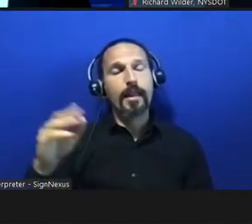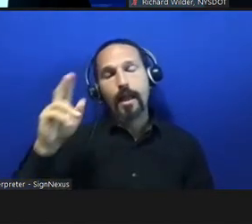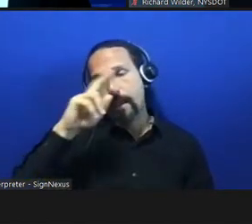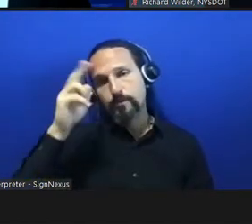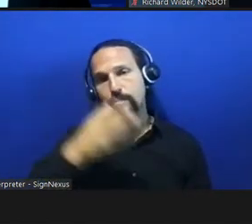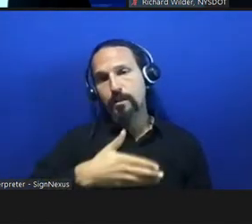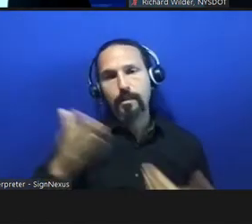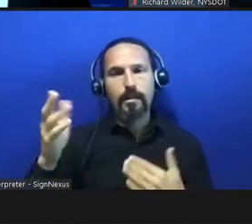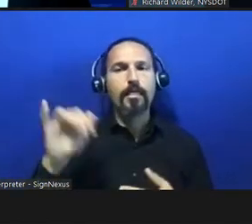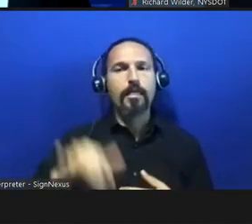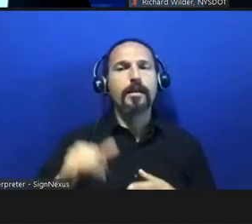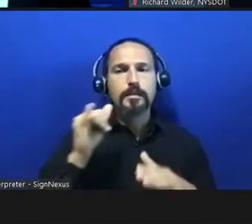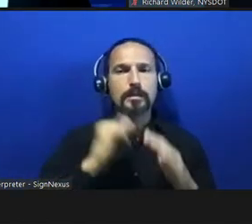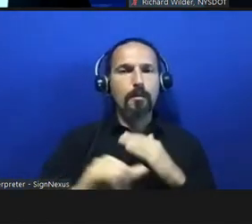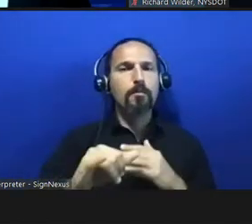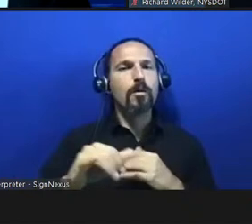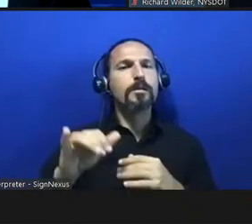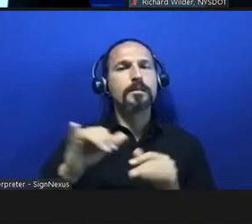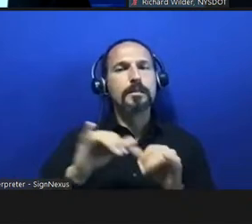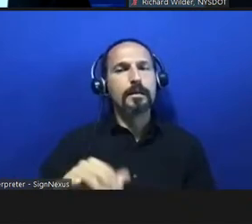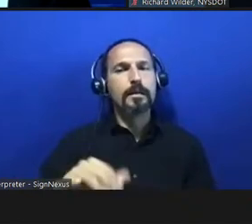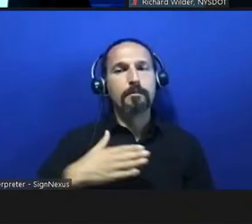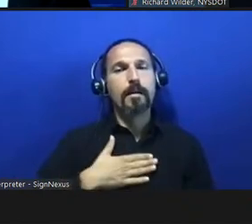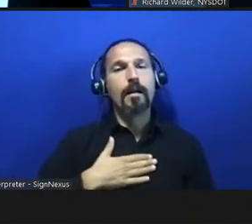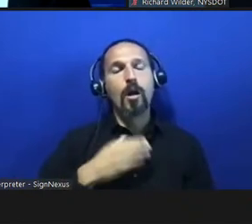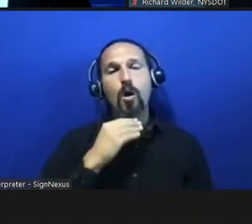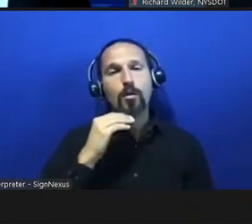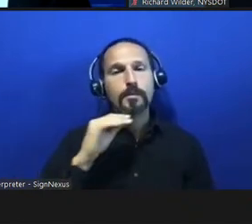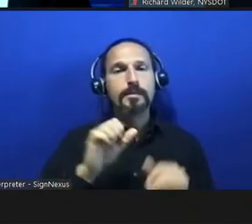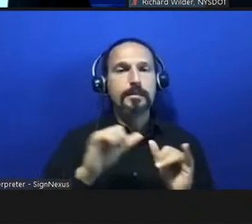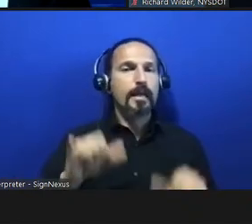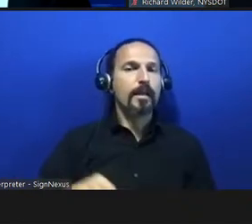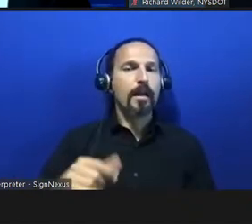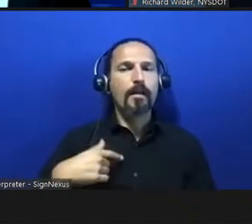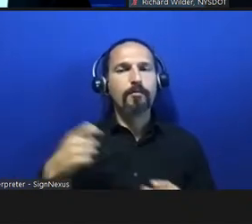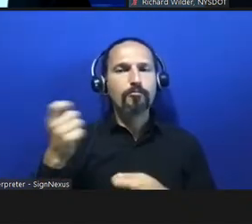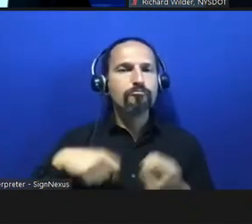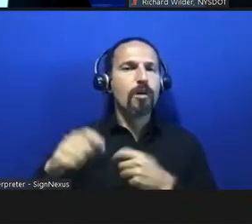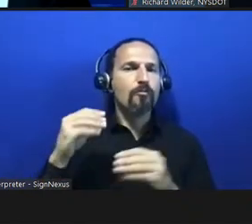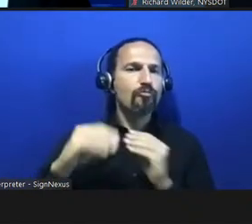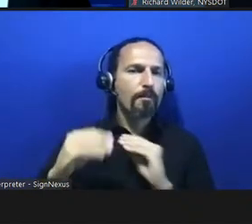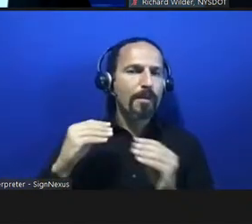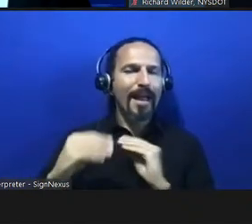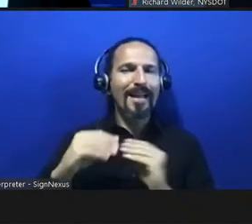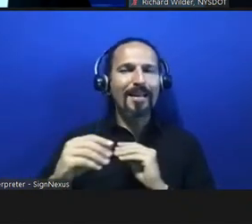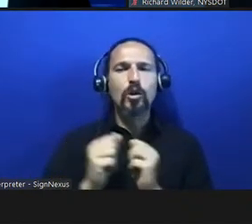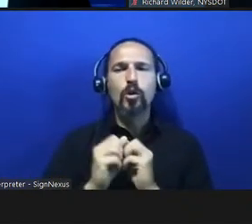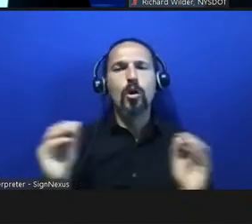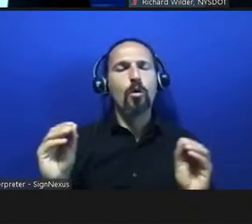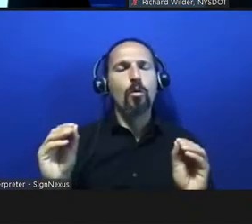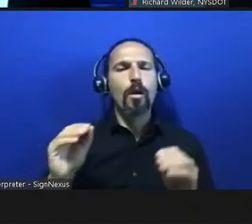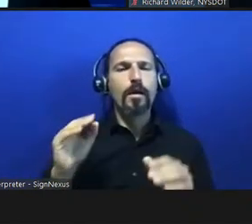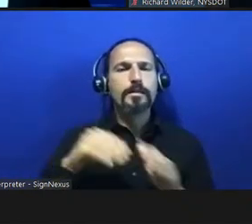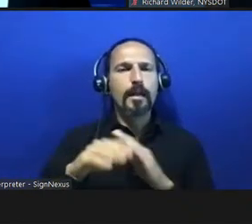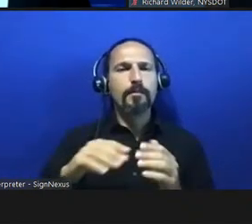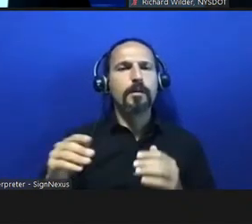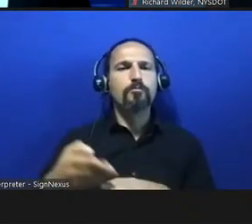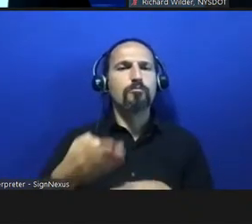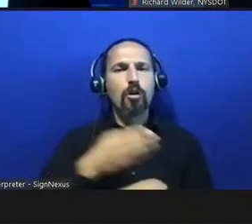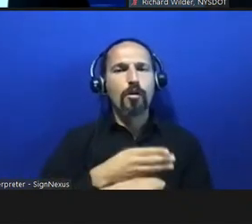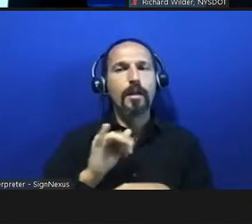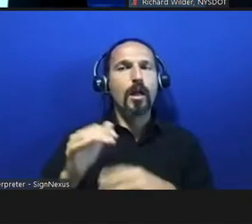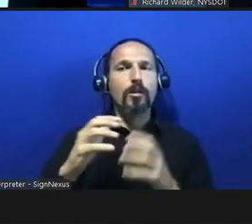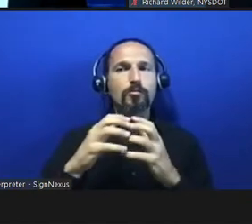the subway system including my own home station has gone through so many so-called repairs without any accessibility improvements even shutting down